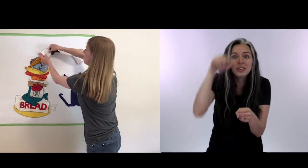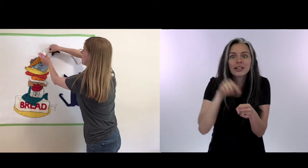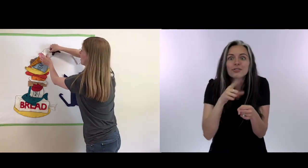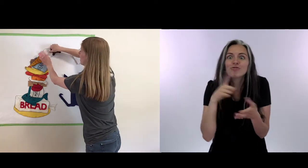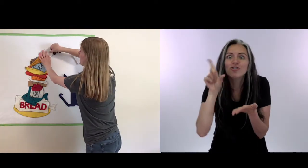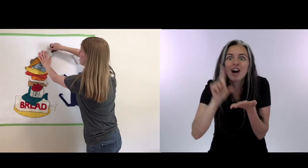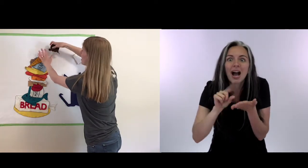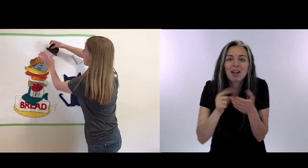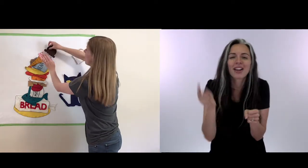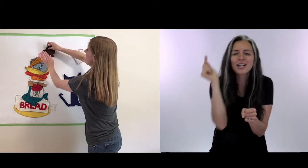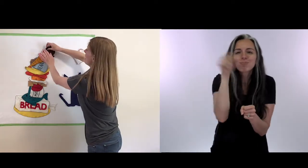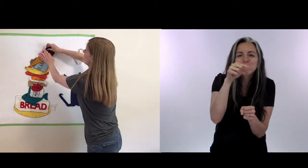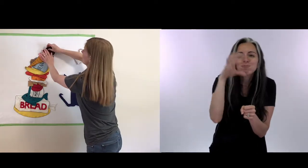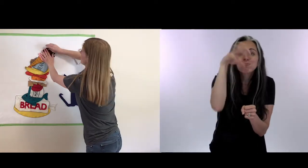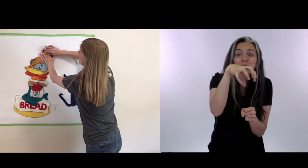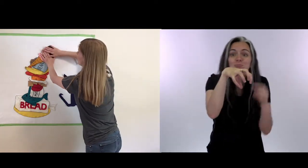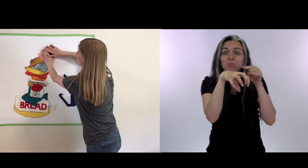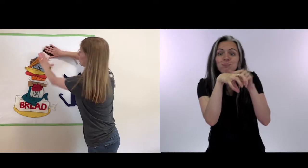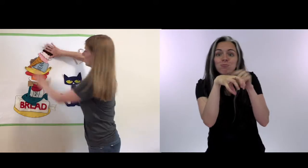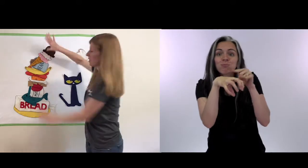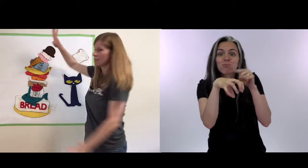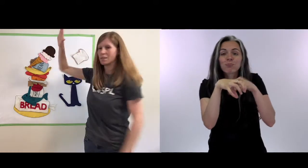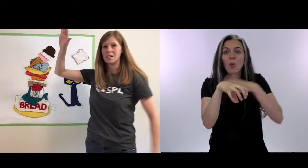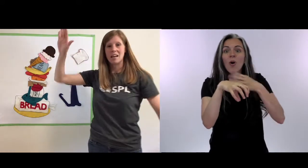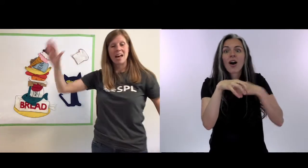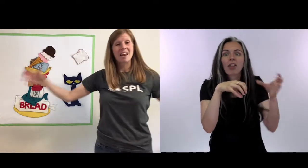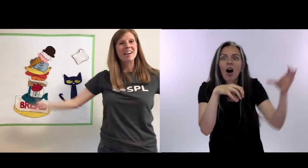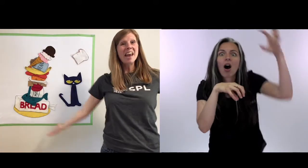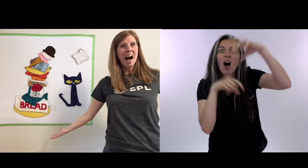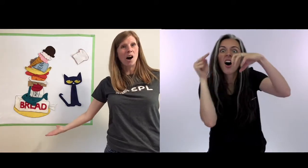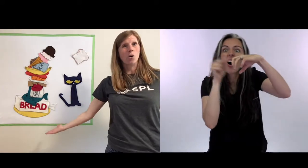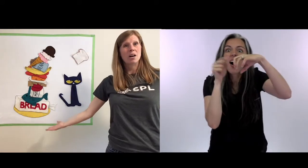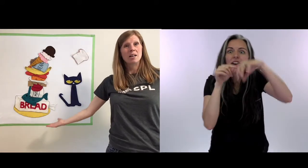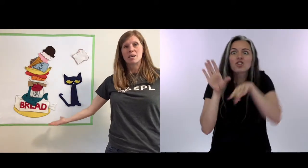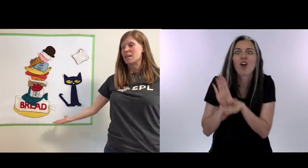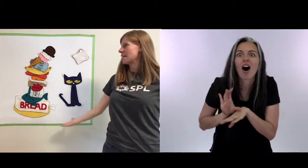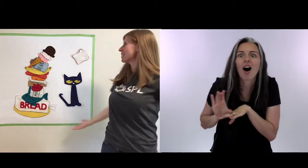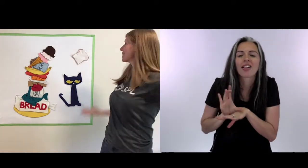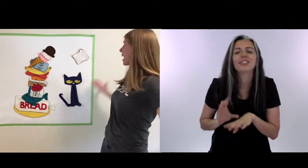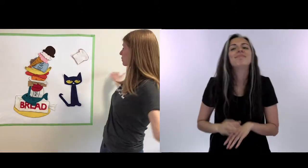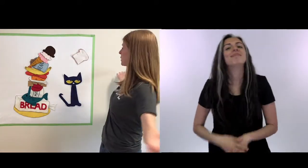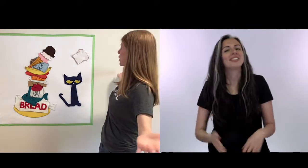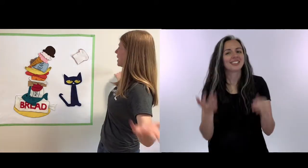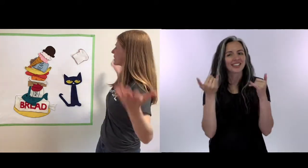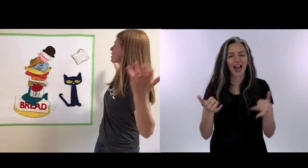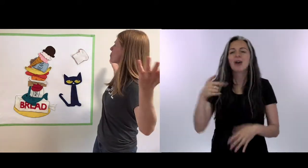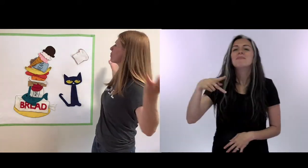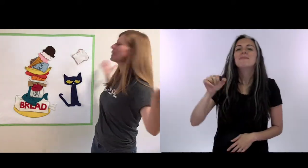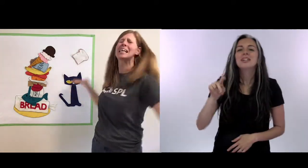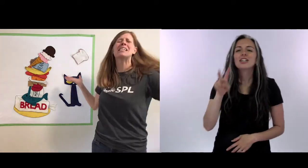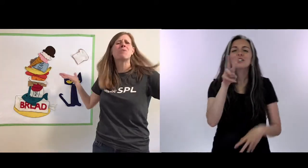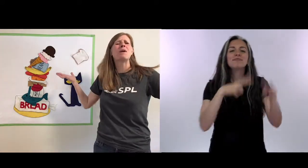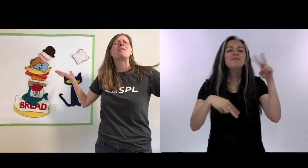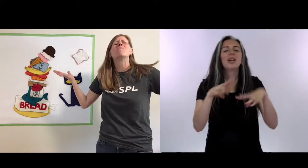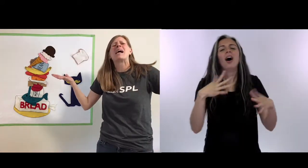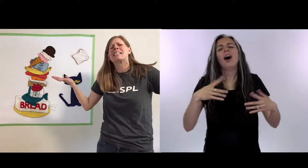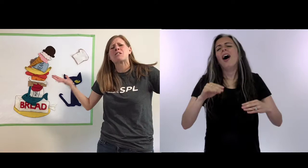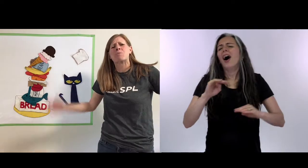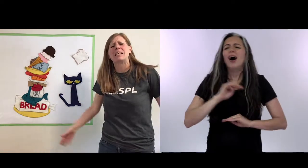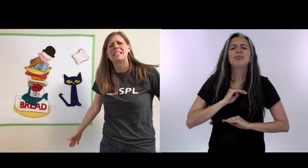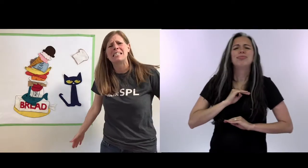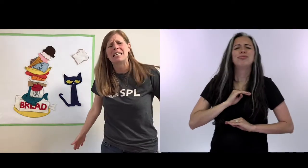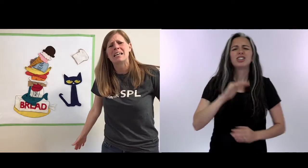and vanilla and chocolate. Now, his sandwich is complete. What